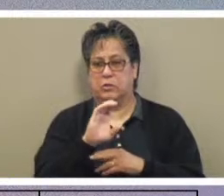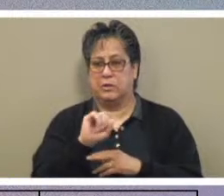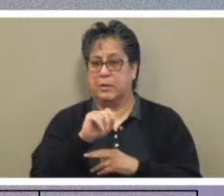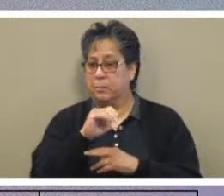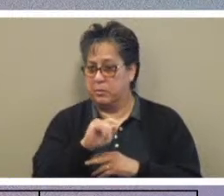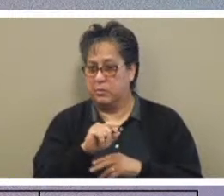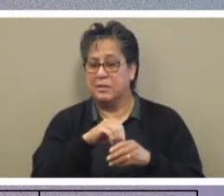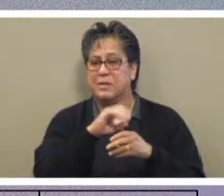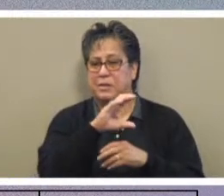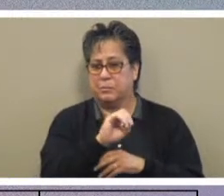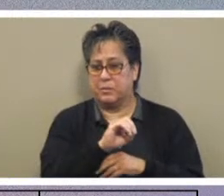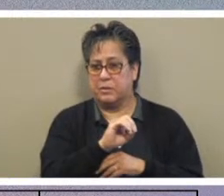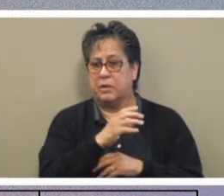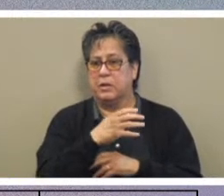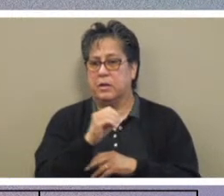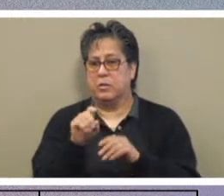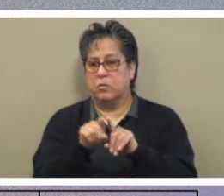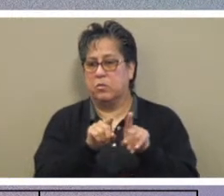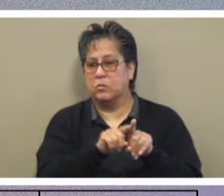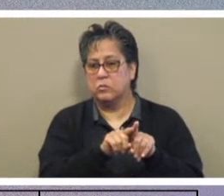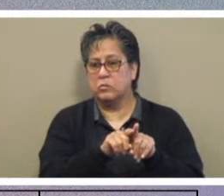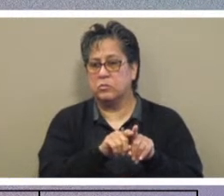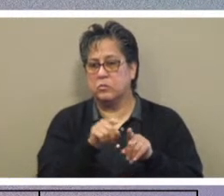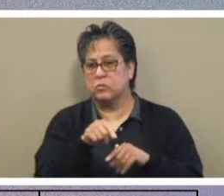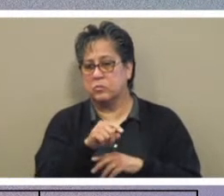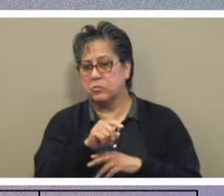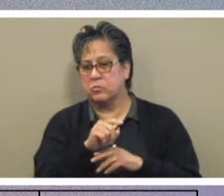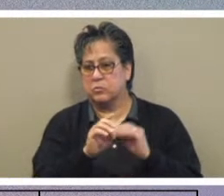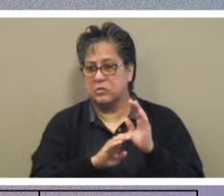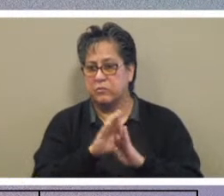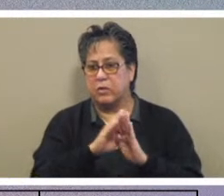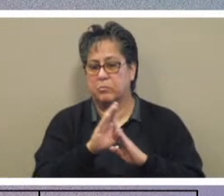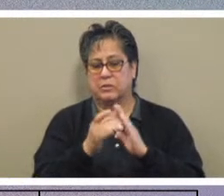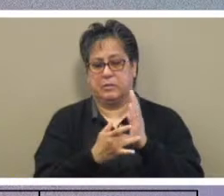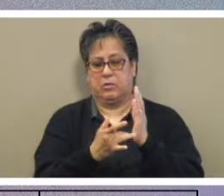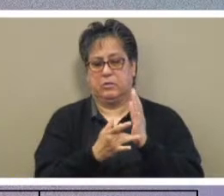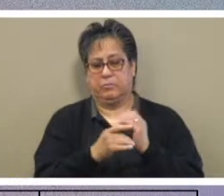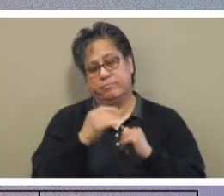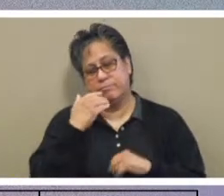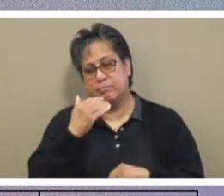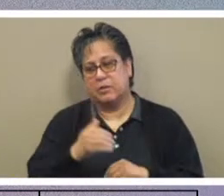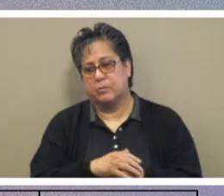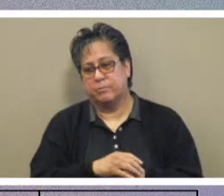company, going through this program, and also, again, further in developing into technology. Thank you.